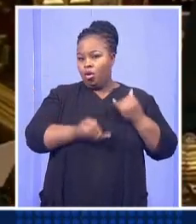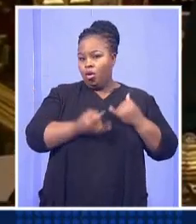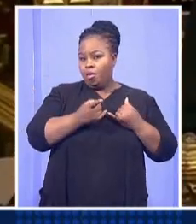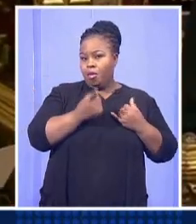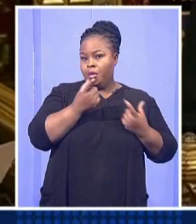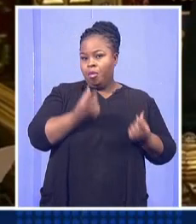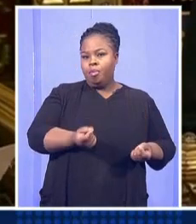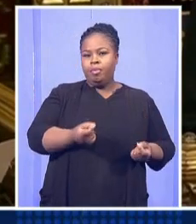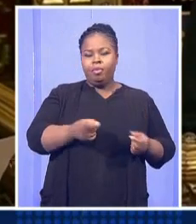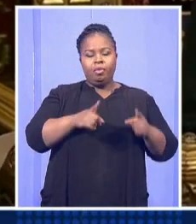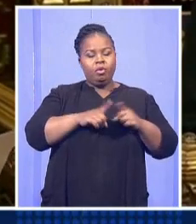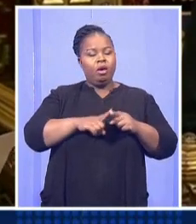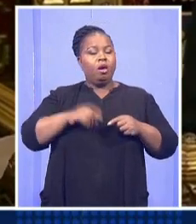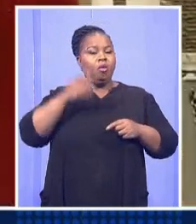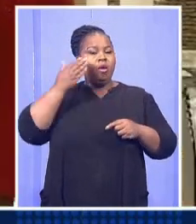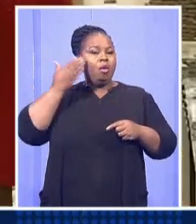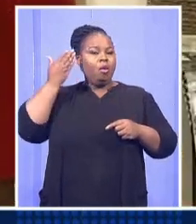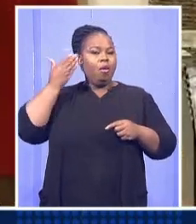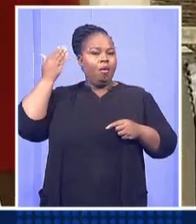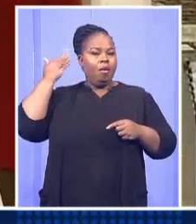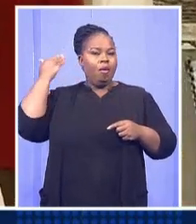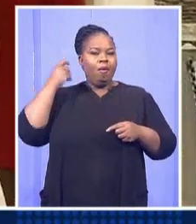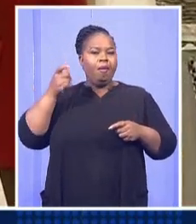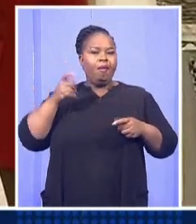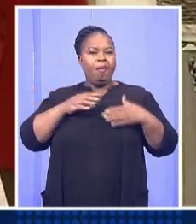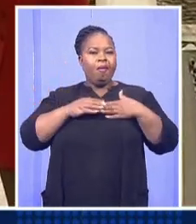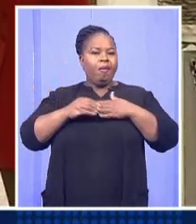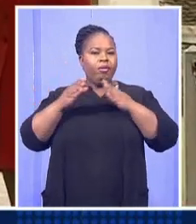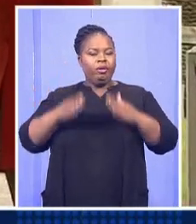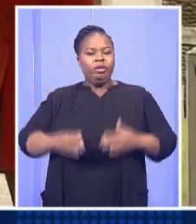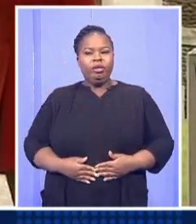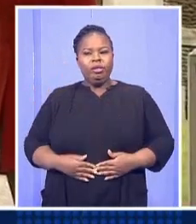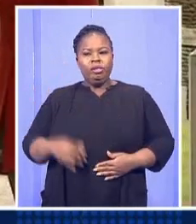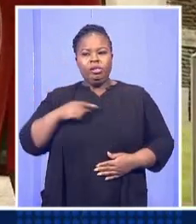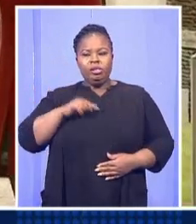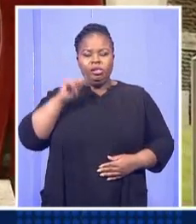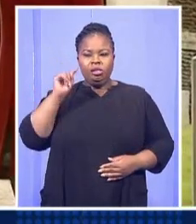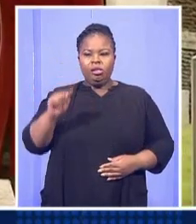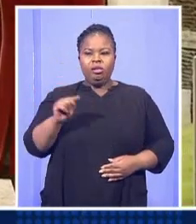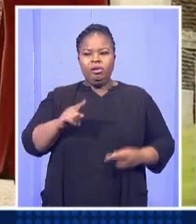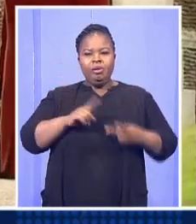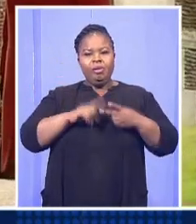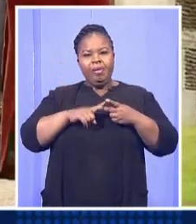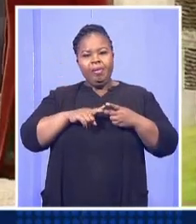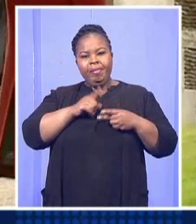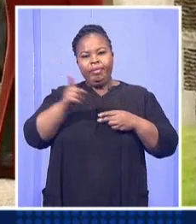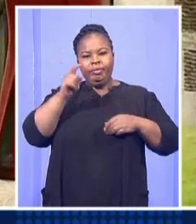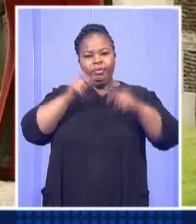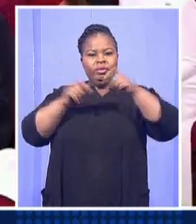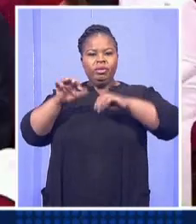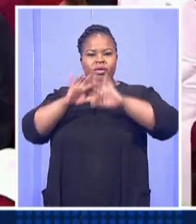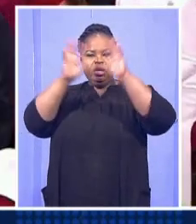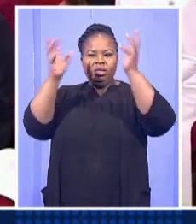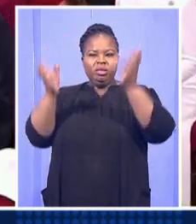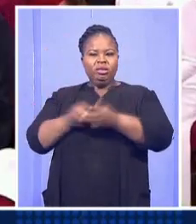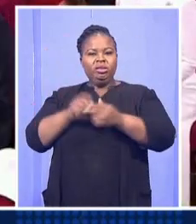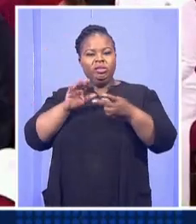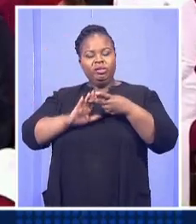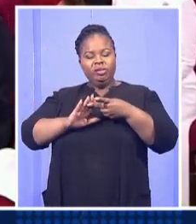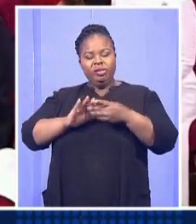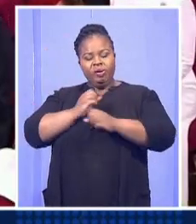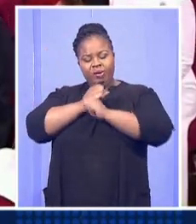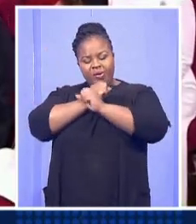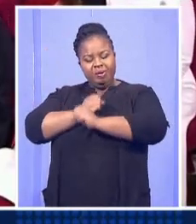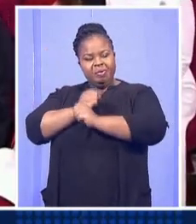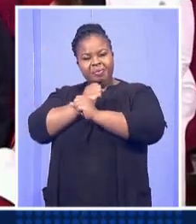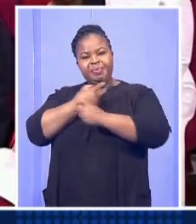done by past rulers. I mean, that is just what the oppressed people of the world, both slaves and those